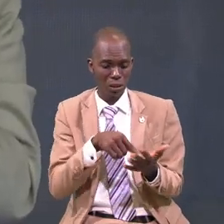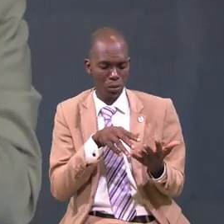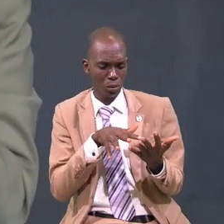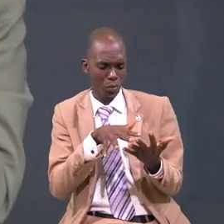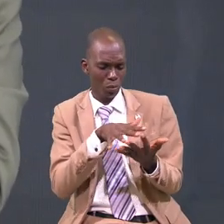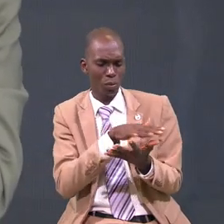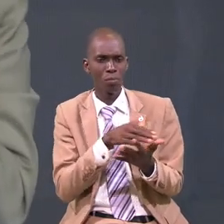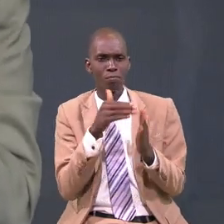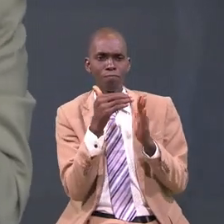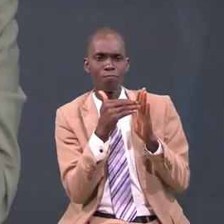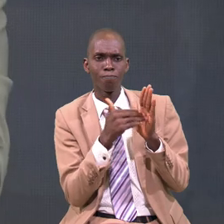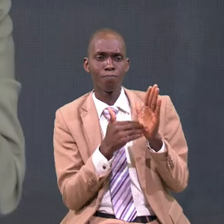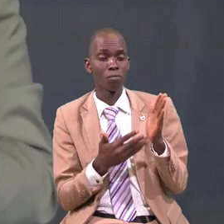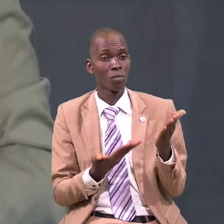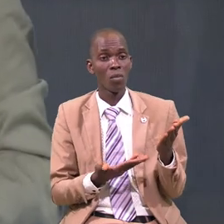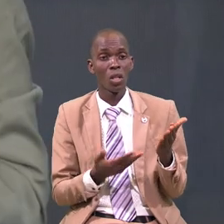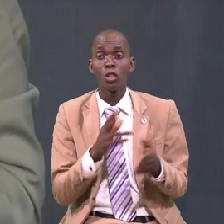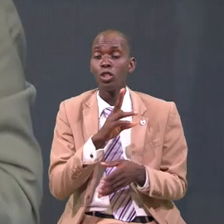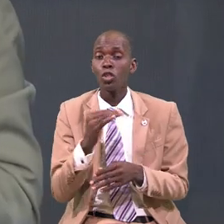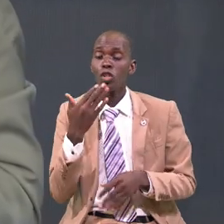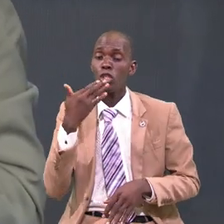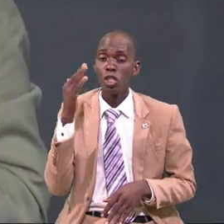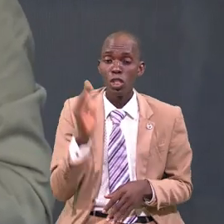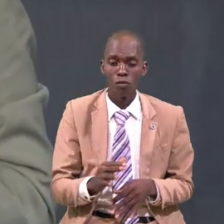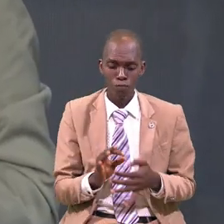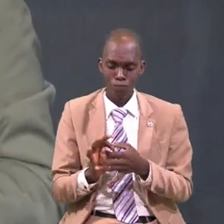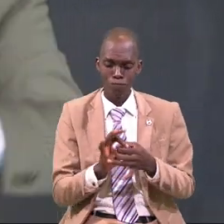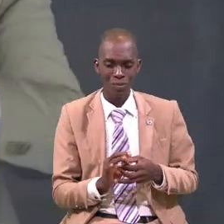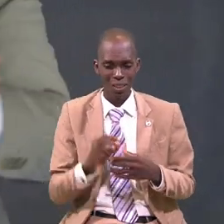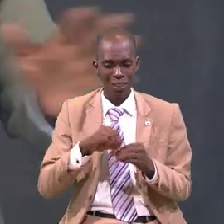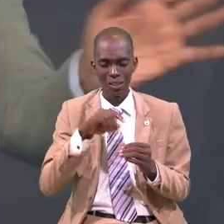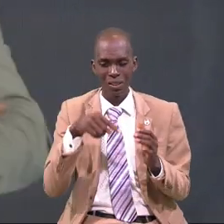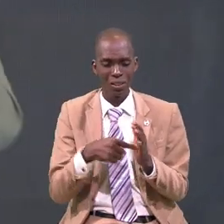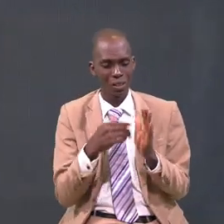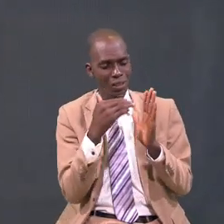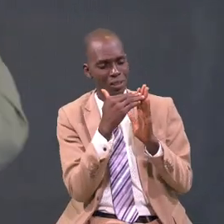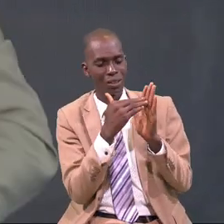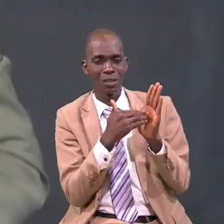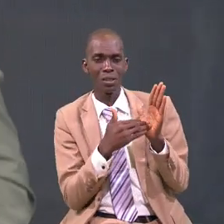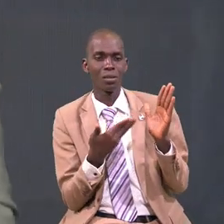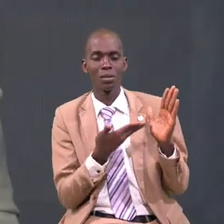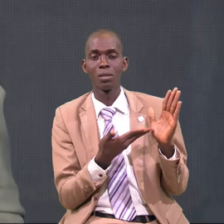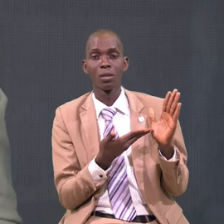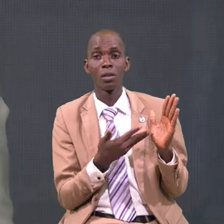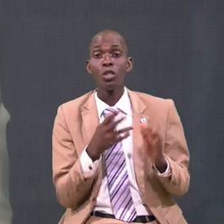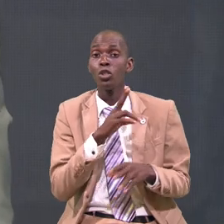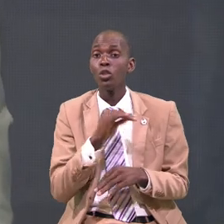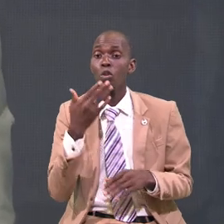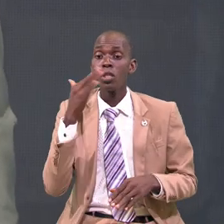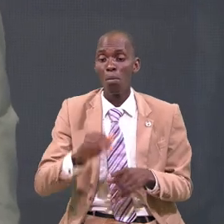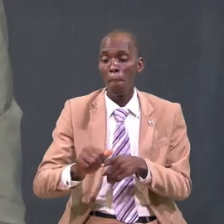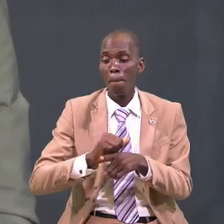No evil relationship in this list. No sinful practice in this